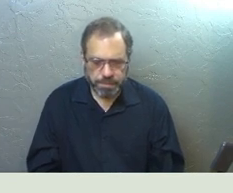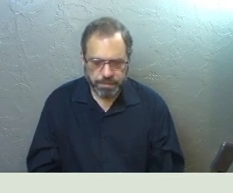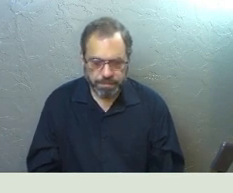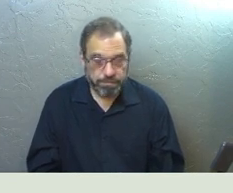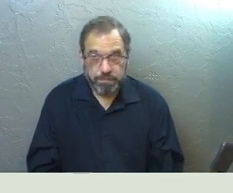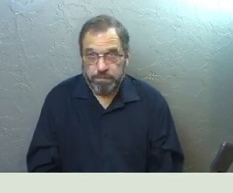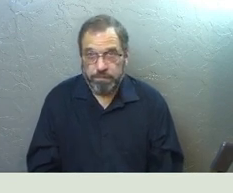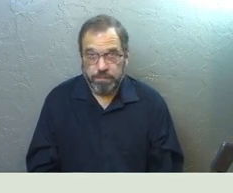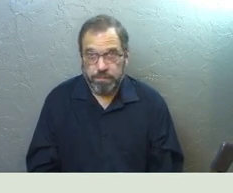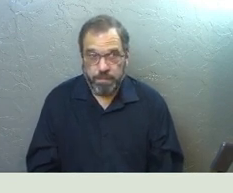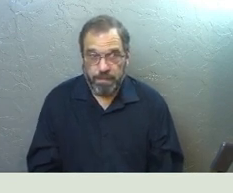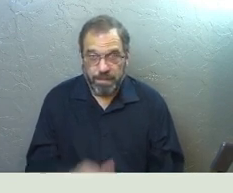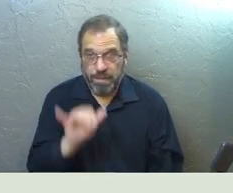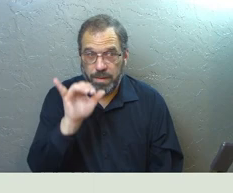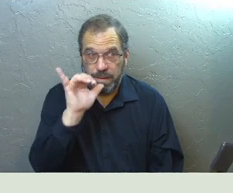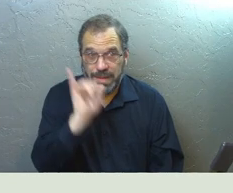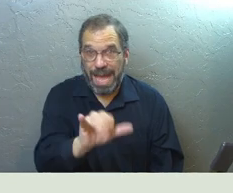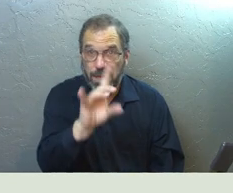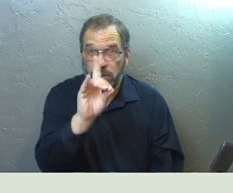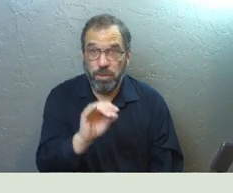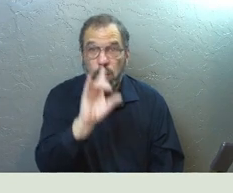You only do it if you're free.